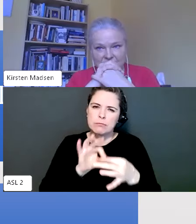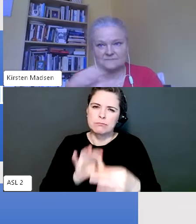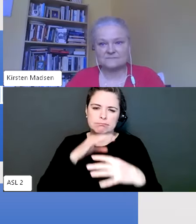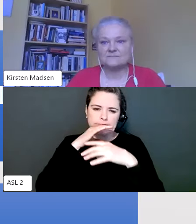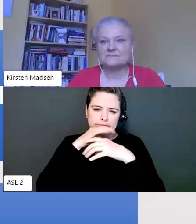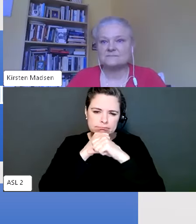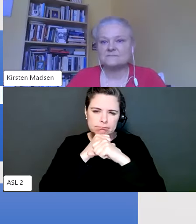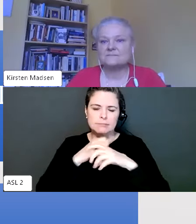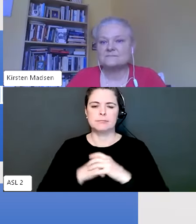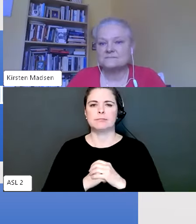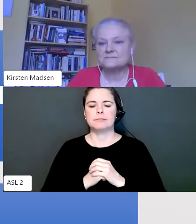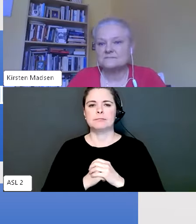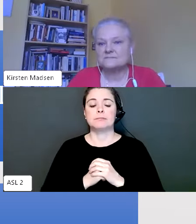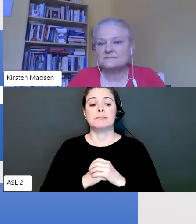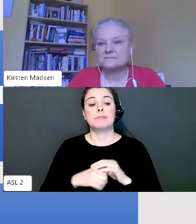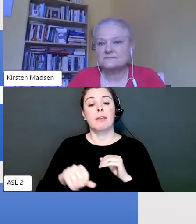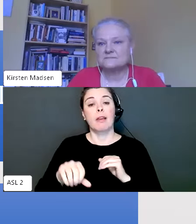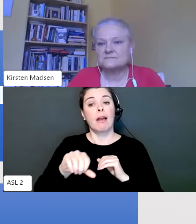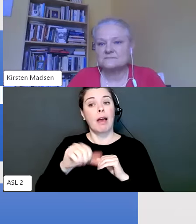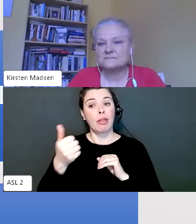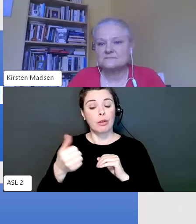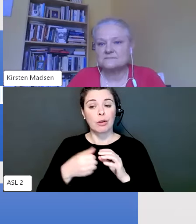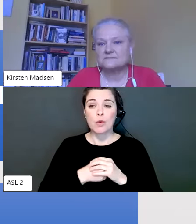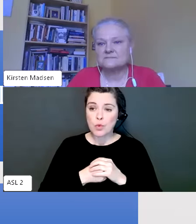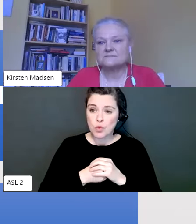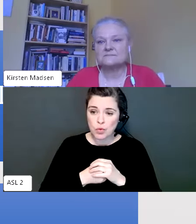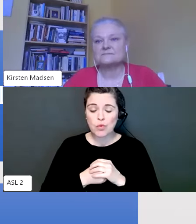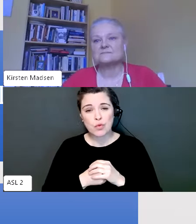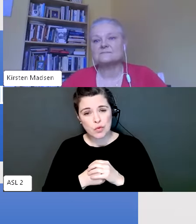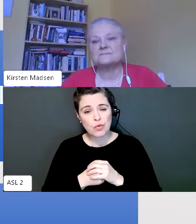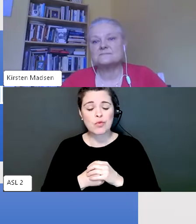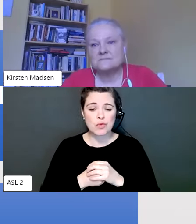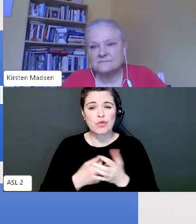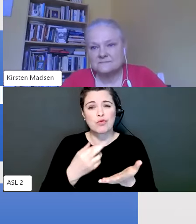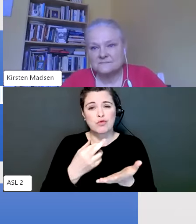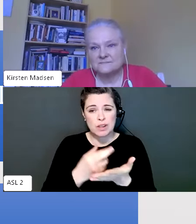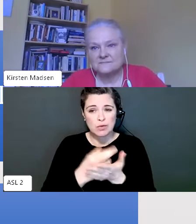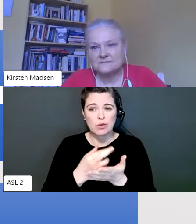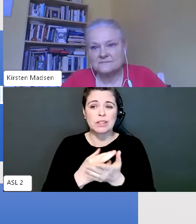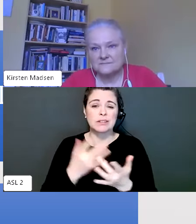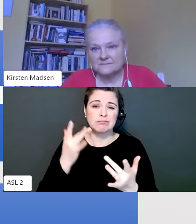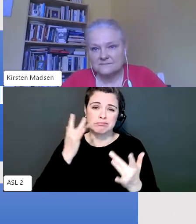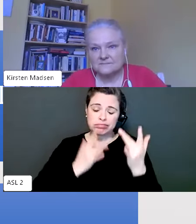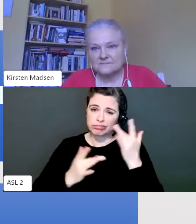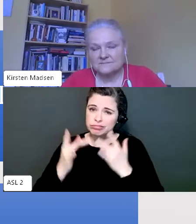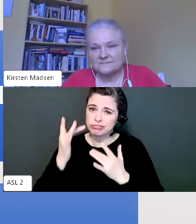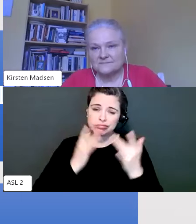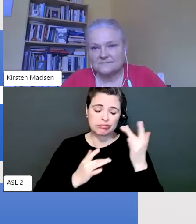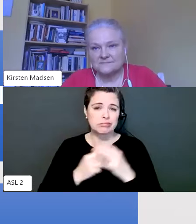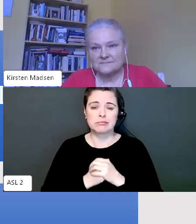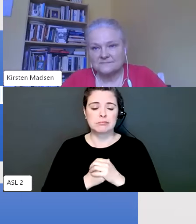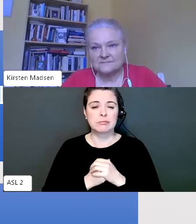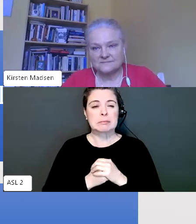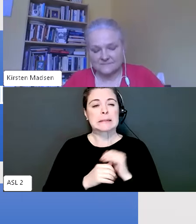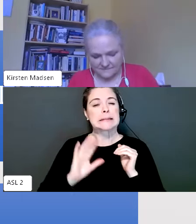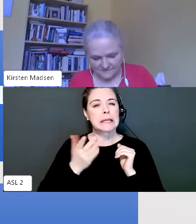of resources for the deaf community. There's an assumption, again, that when something's closed captioned, it's accessible to the deaf, but